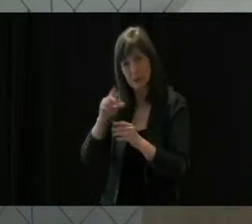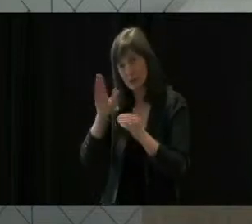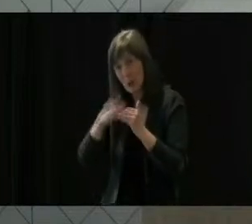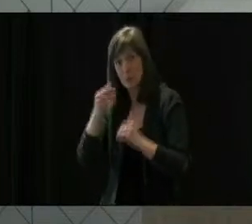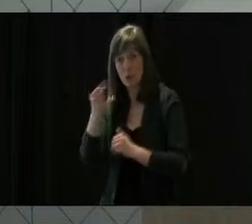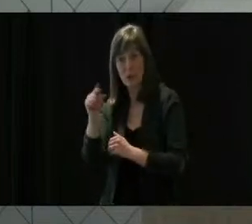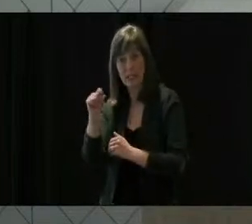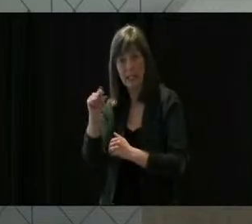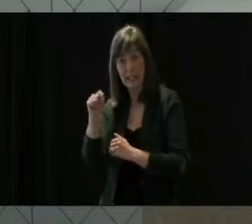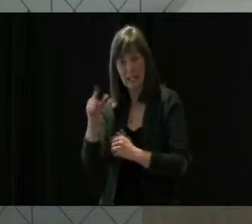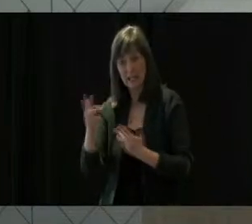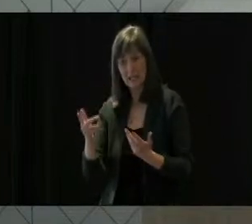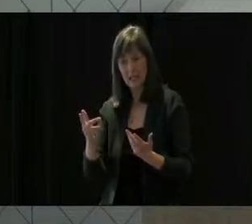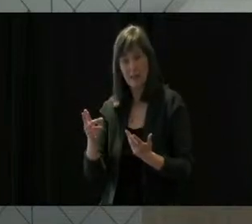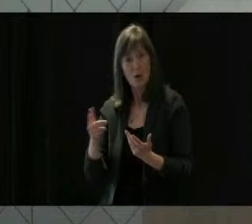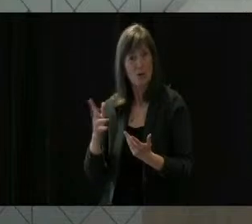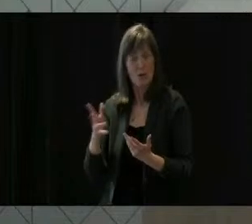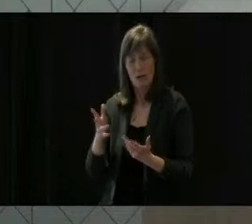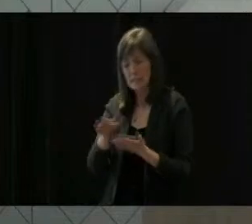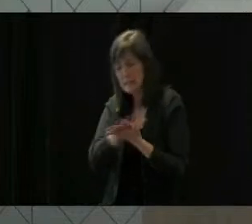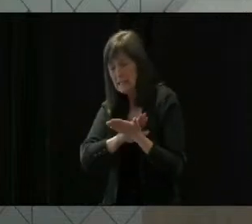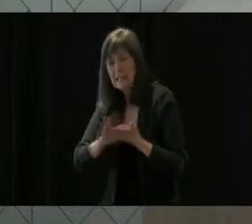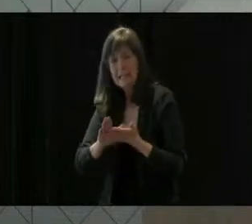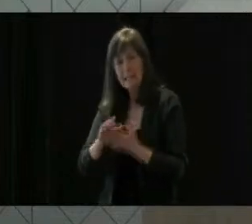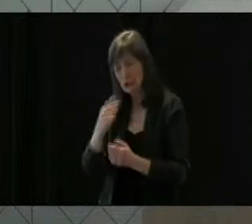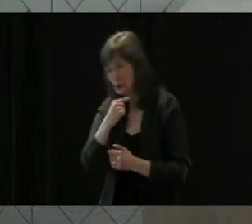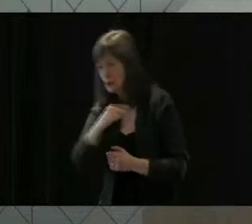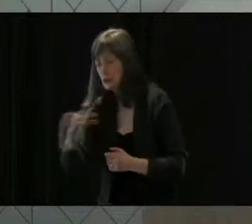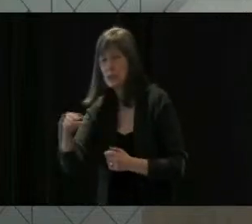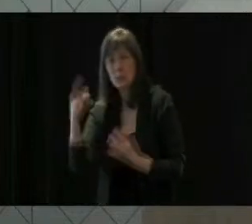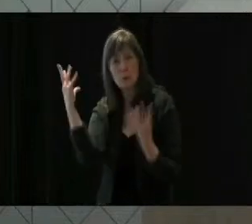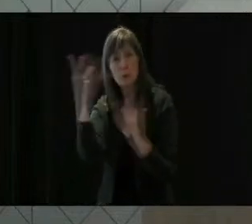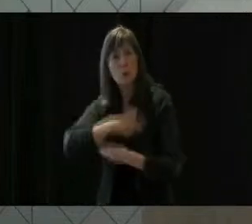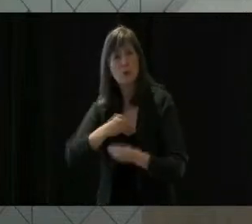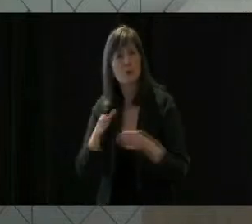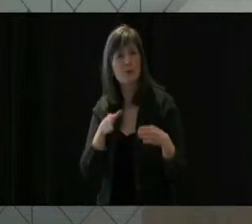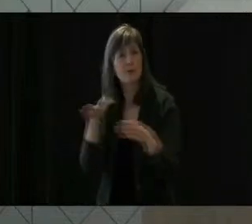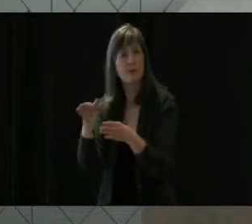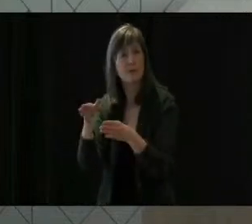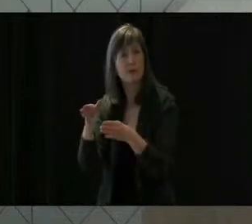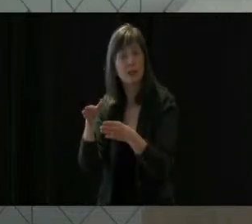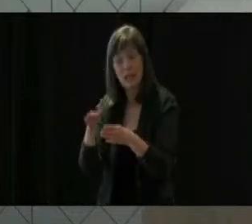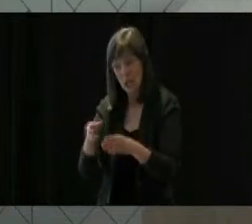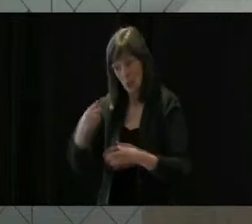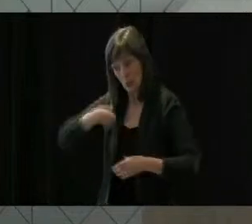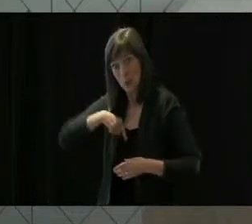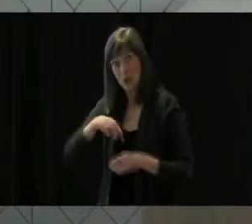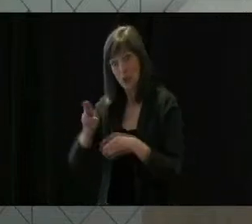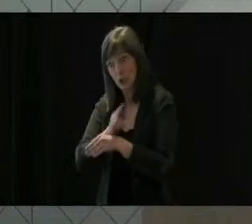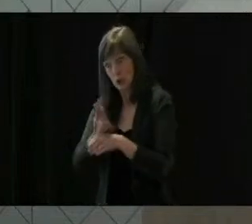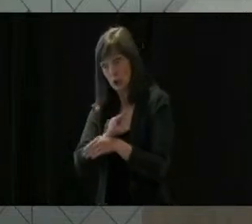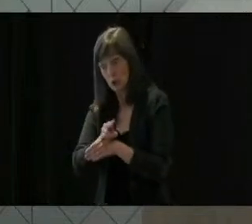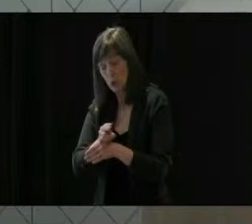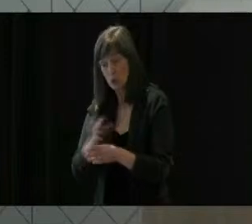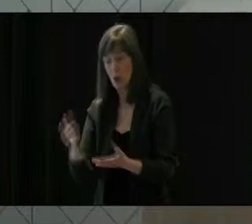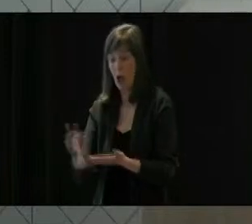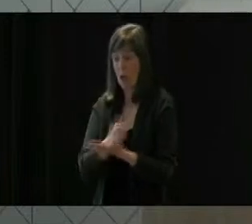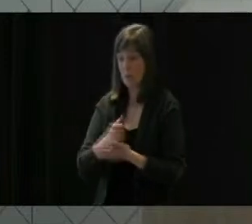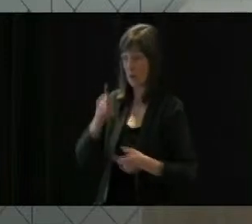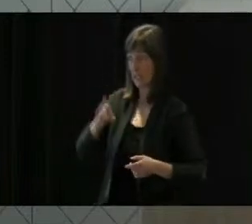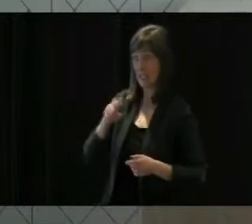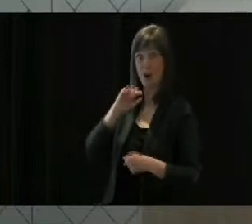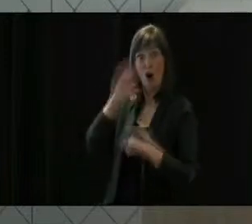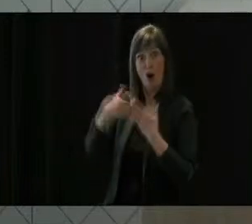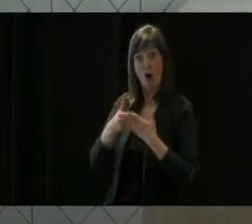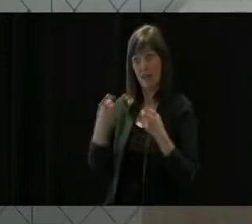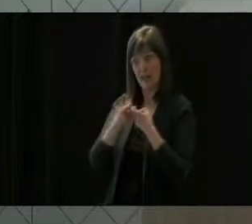the potential is 5 times greater than we need for our own use. So we think the Churchill River is a beautiful